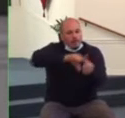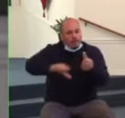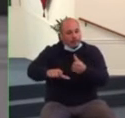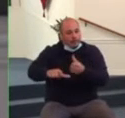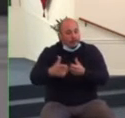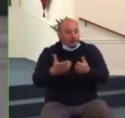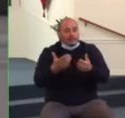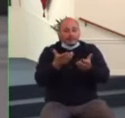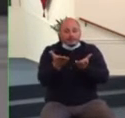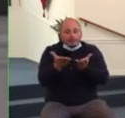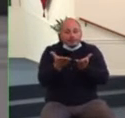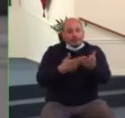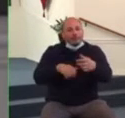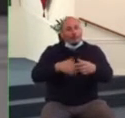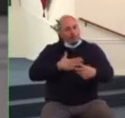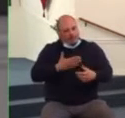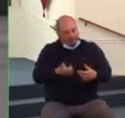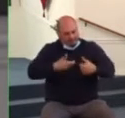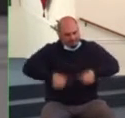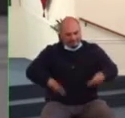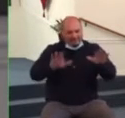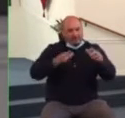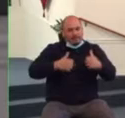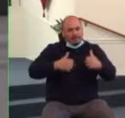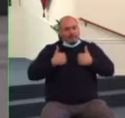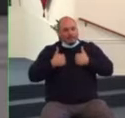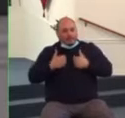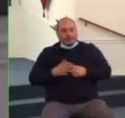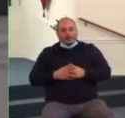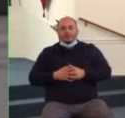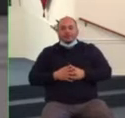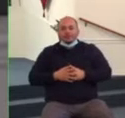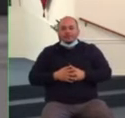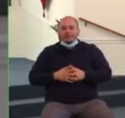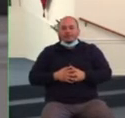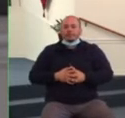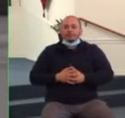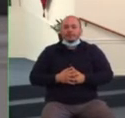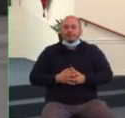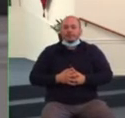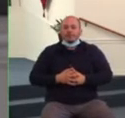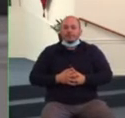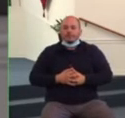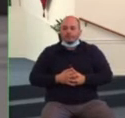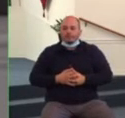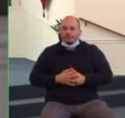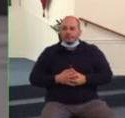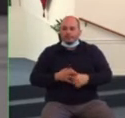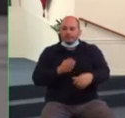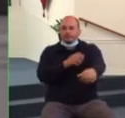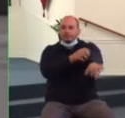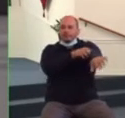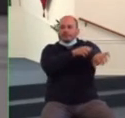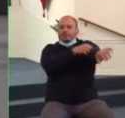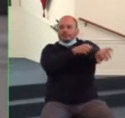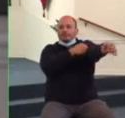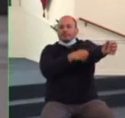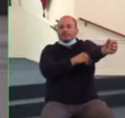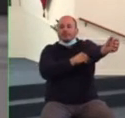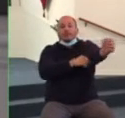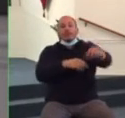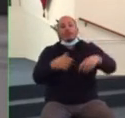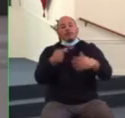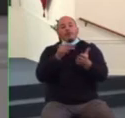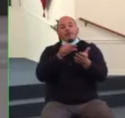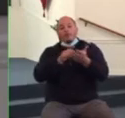In verses 49 and 50, just when Jesus teaches his disciples, for it is the one who is least among you all